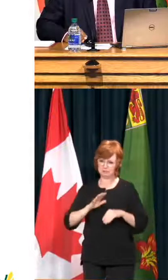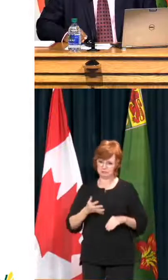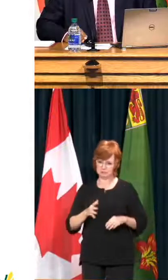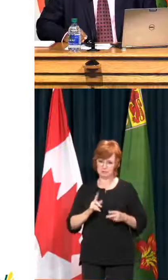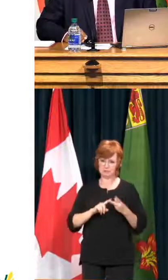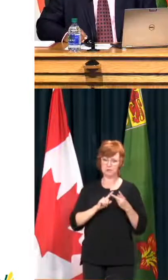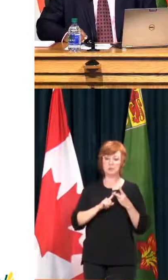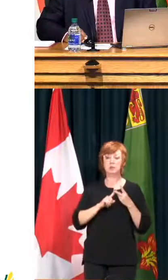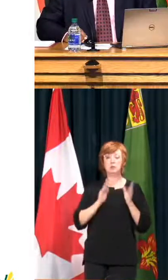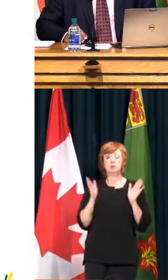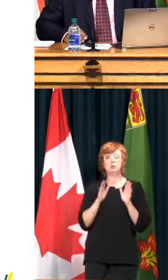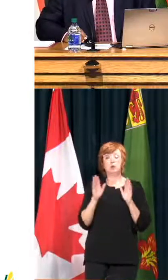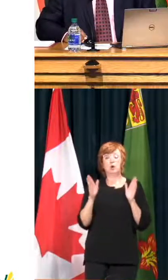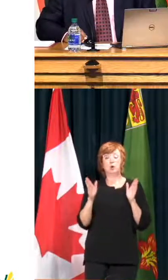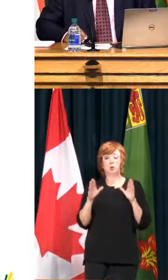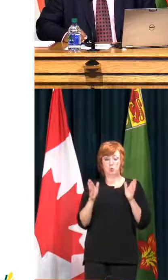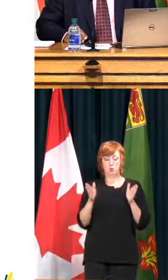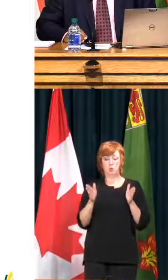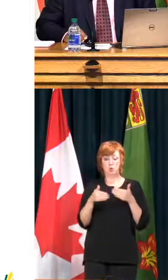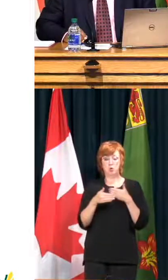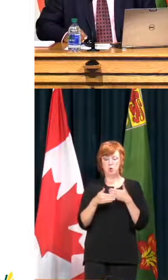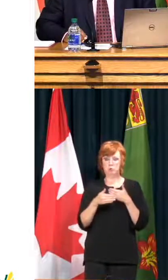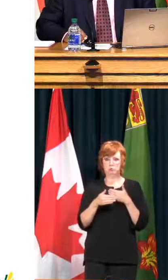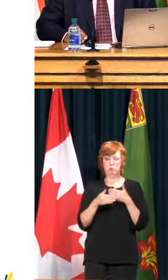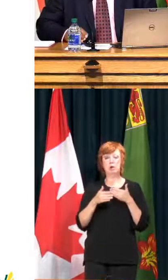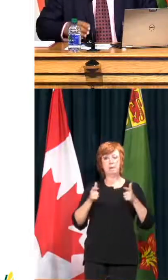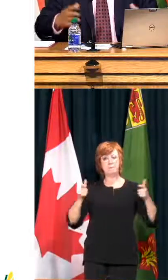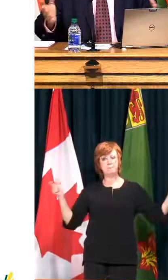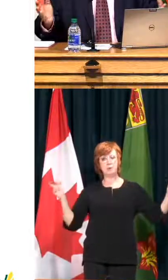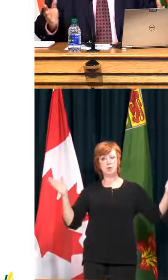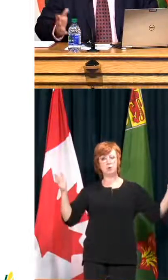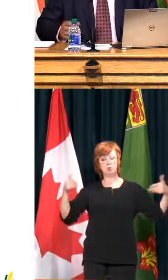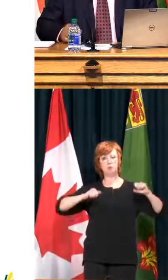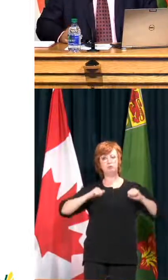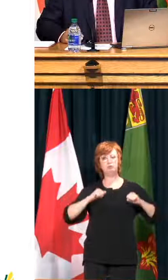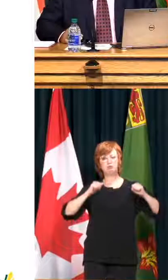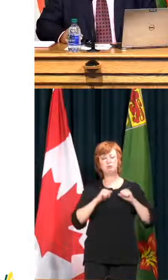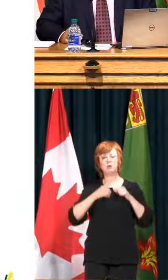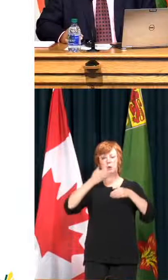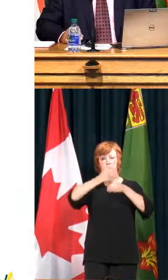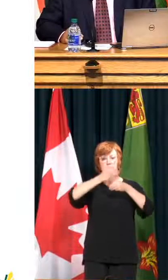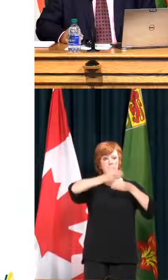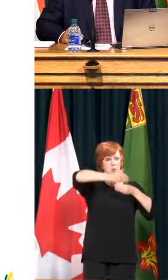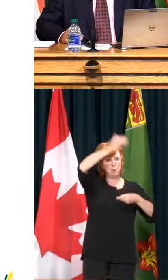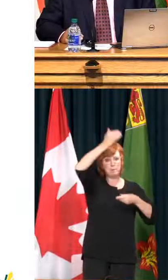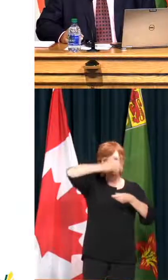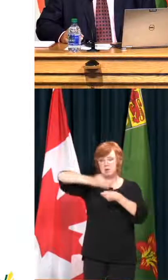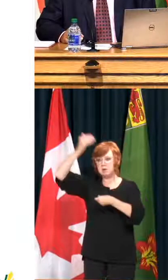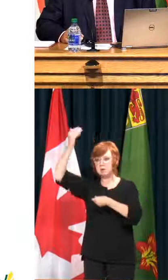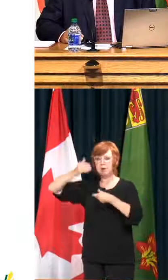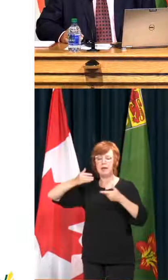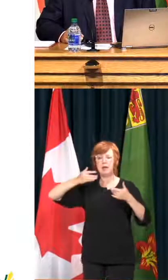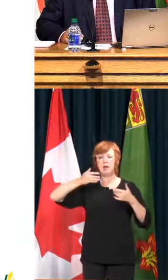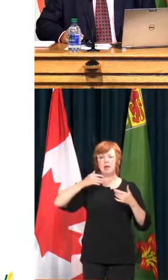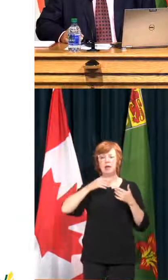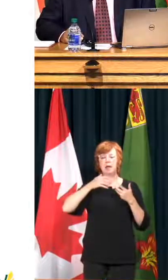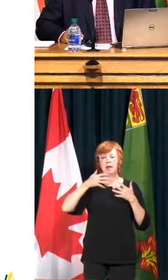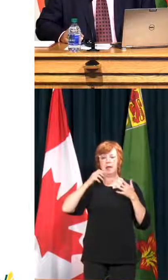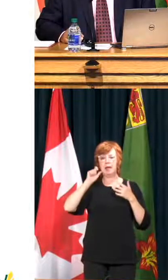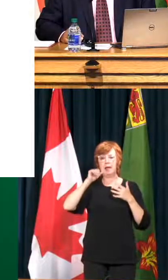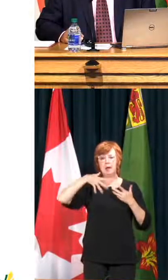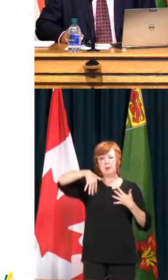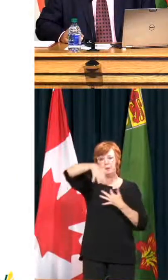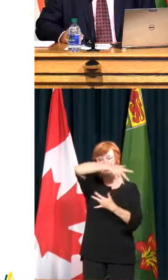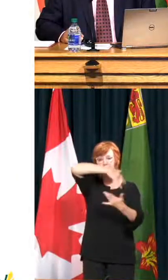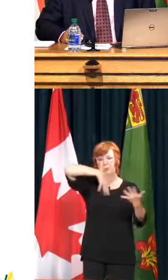room with poor ventilation. I think that's something we need to be aware of. Right now, we can open a window. We need to think about how we'll manage in the winter,